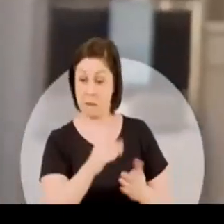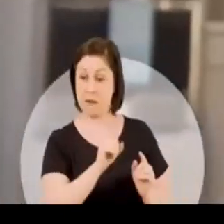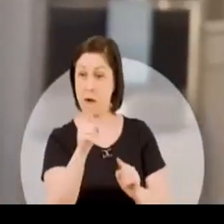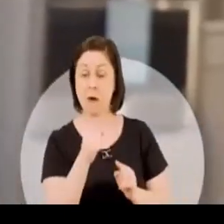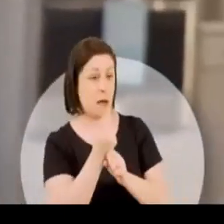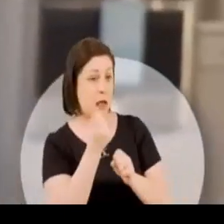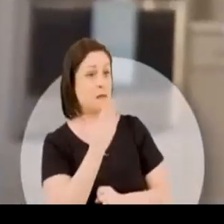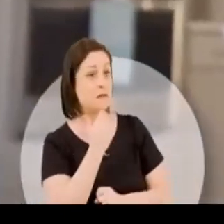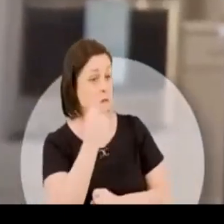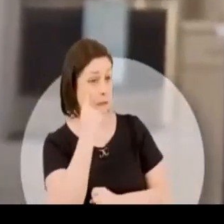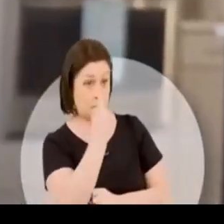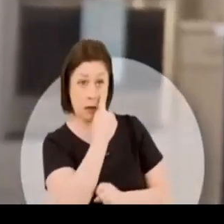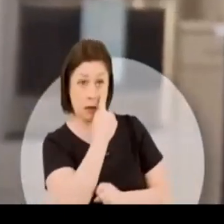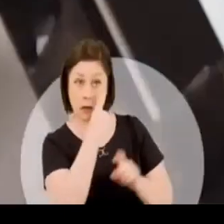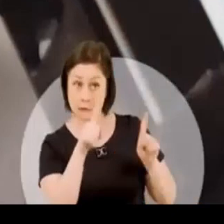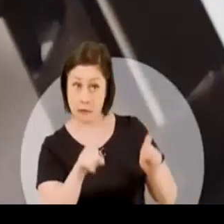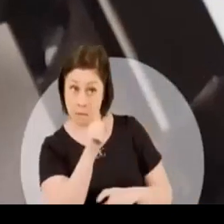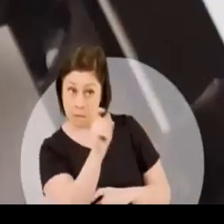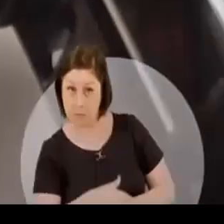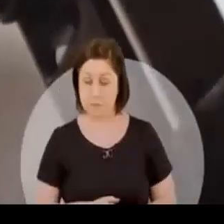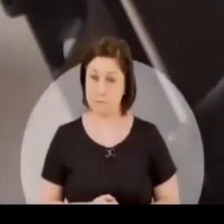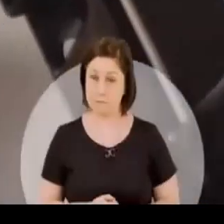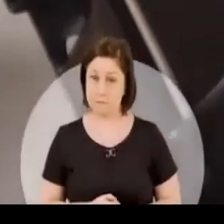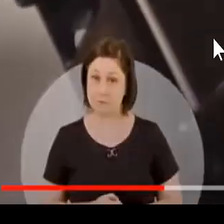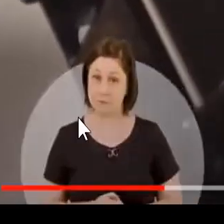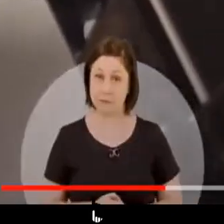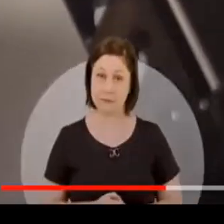annual diabetes eye exam?